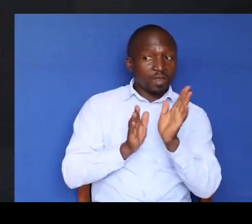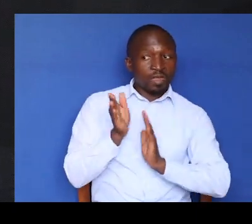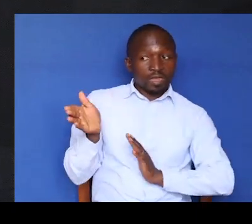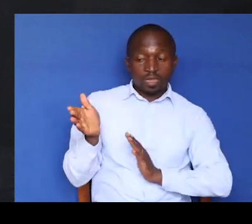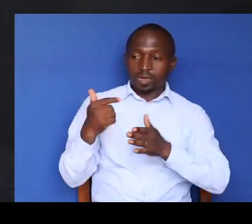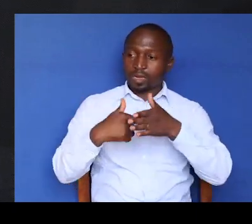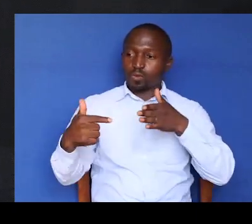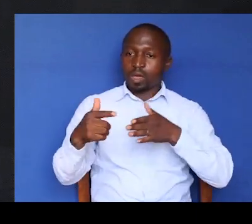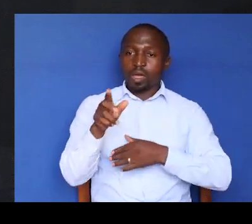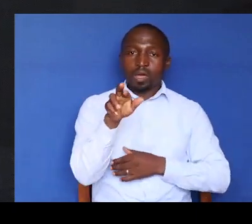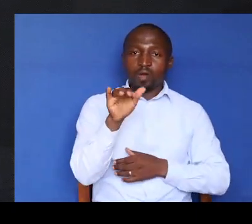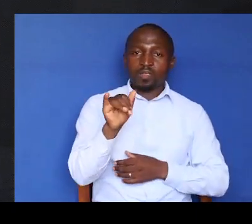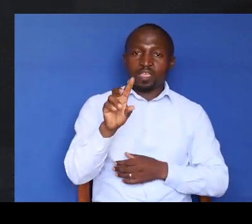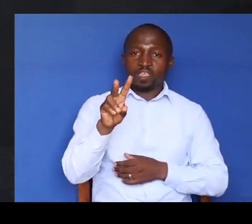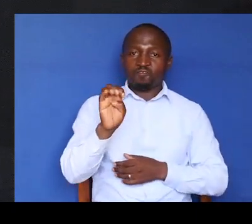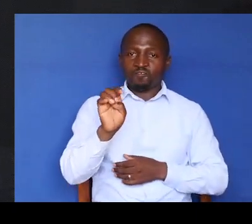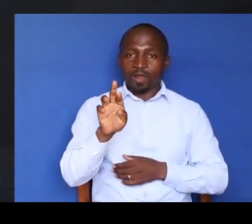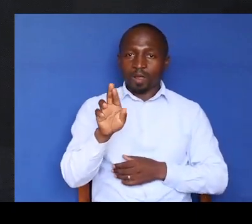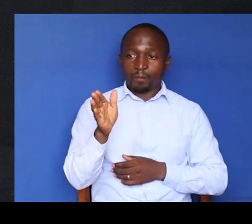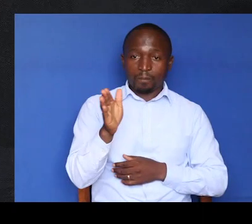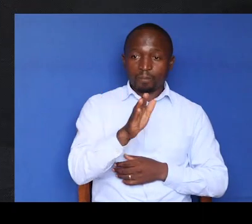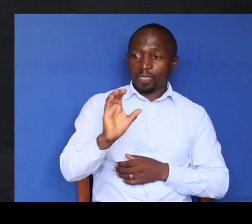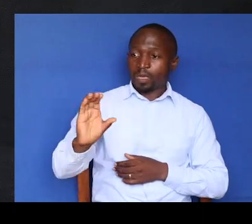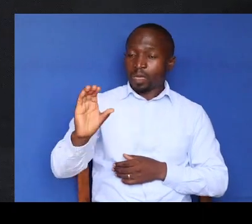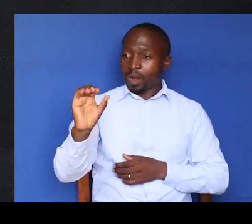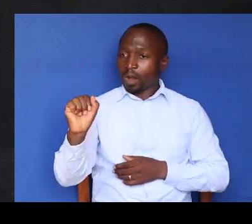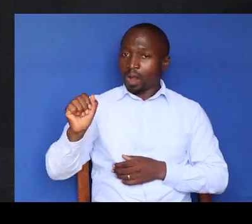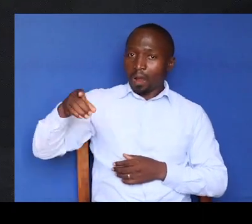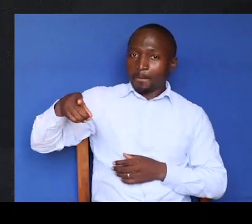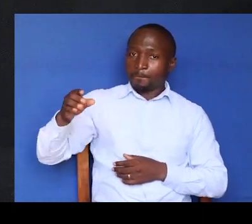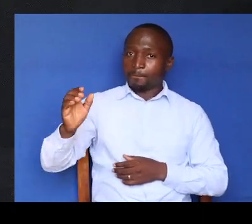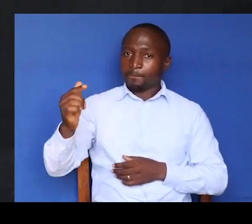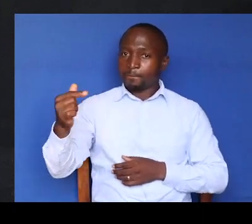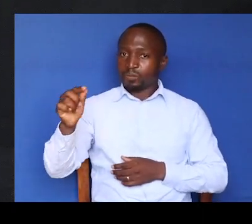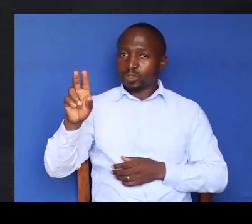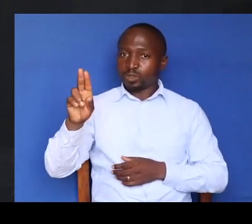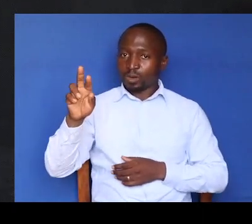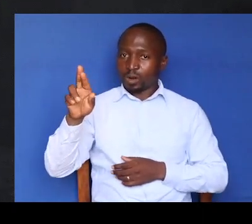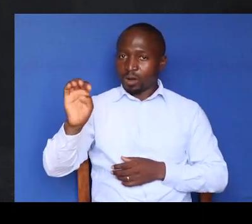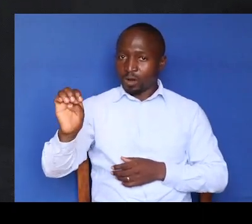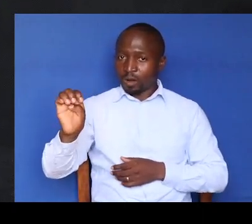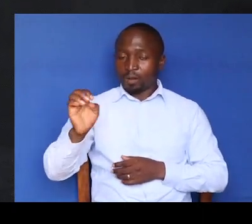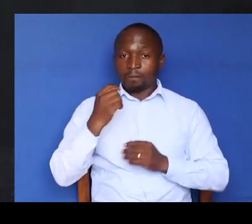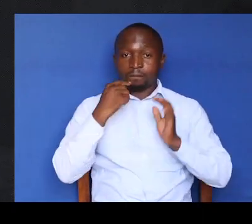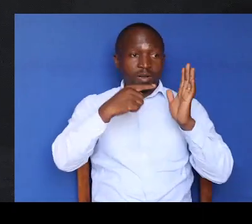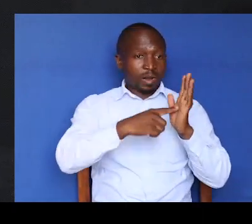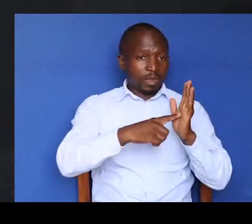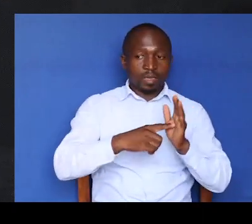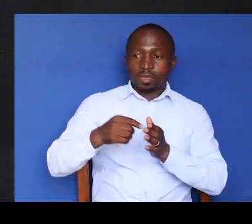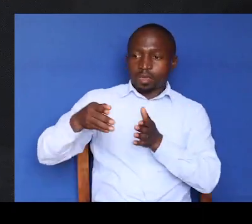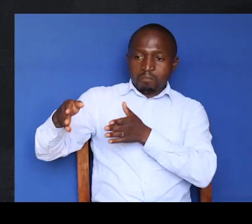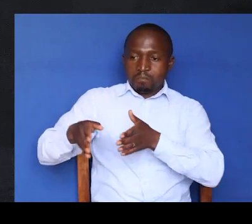a river capture. Now by regarding this, river capture is defined as diversion of